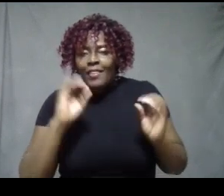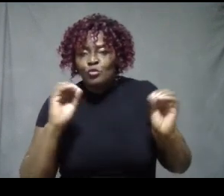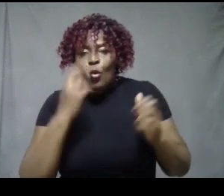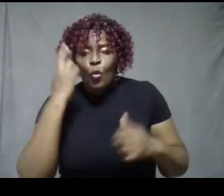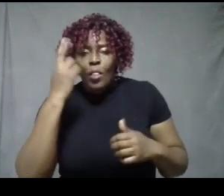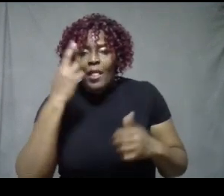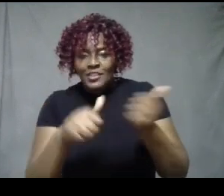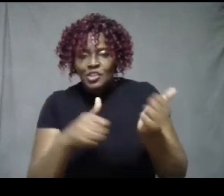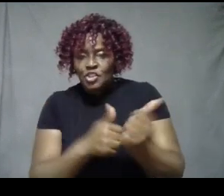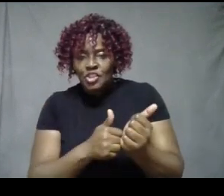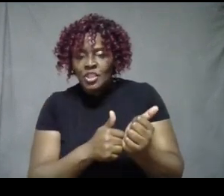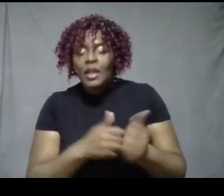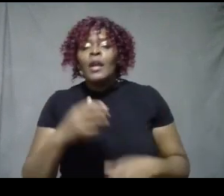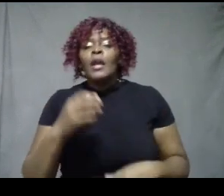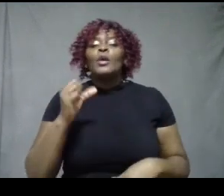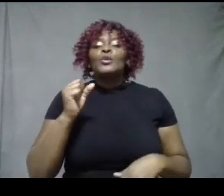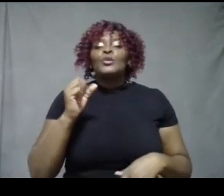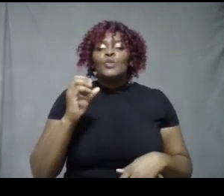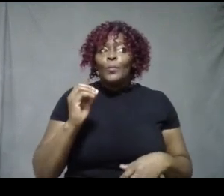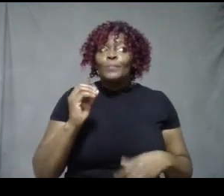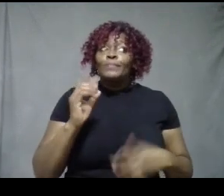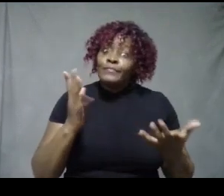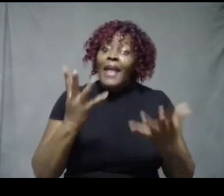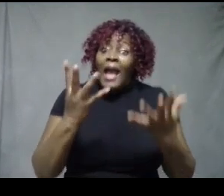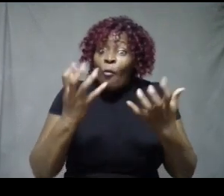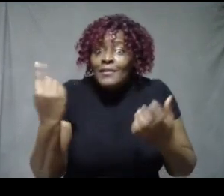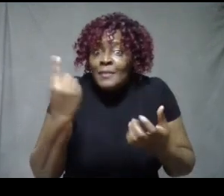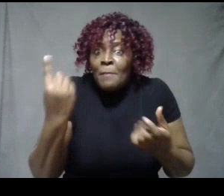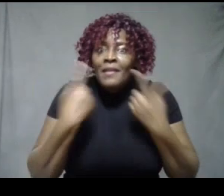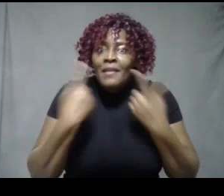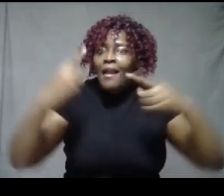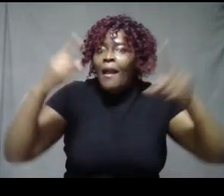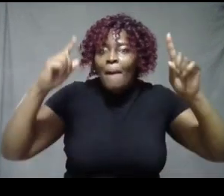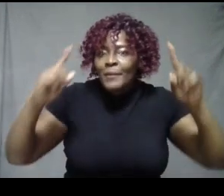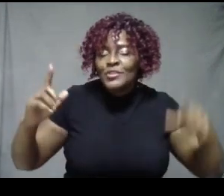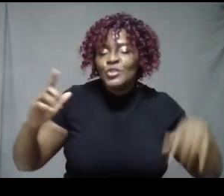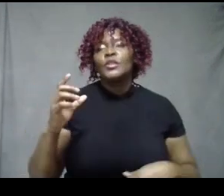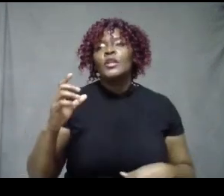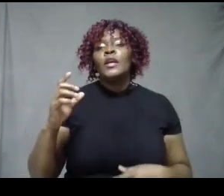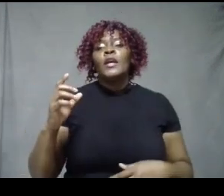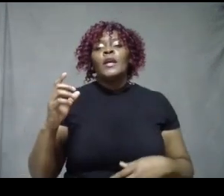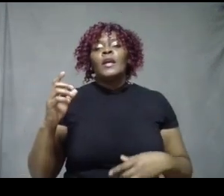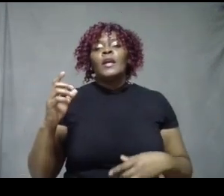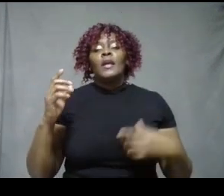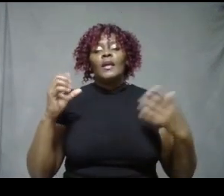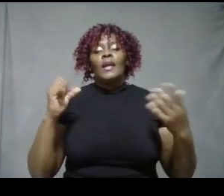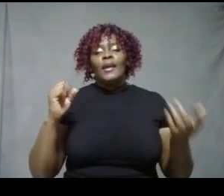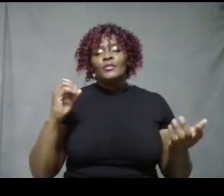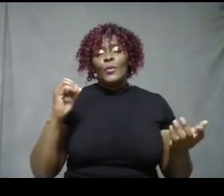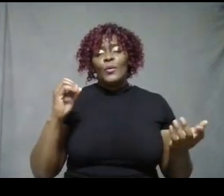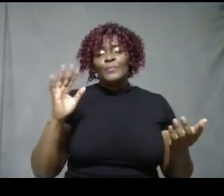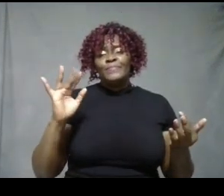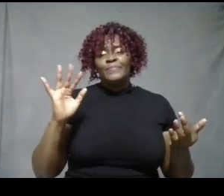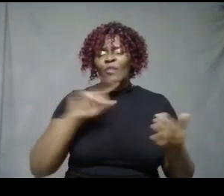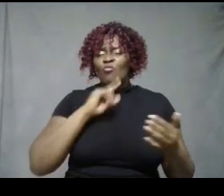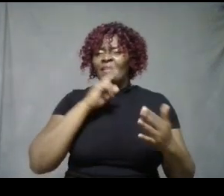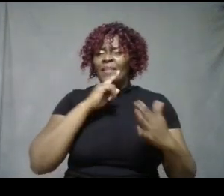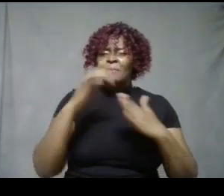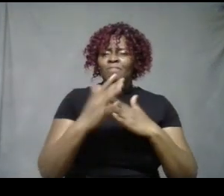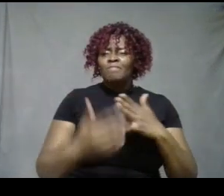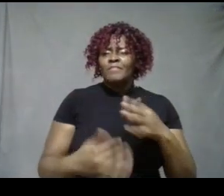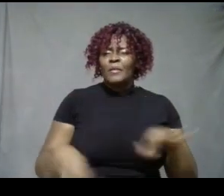That being said, I do want to see something get done here. And, you know, the biggest thing for me is